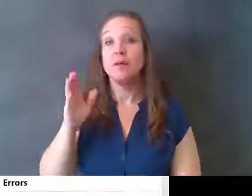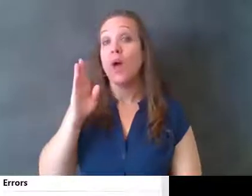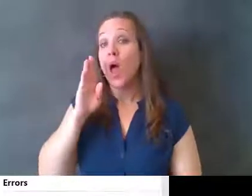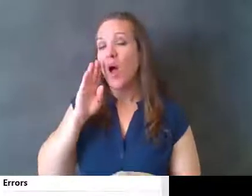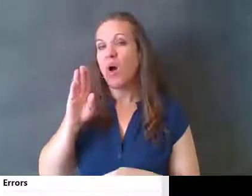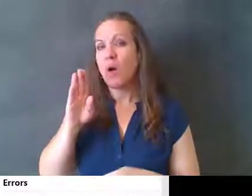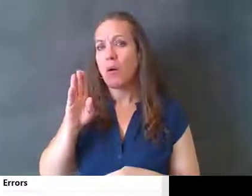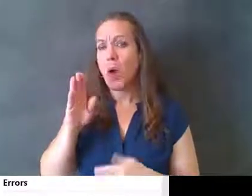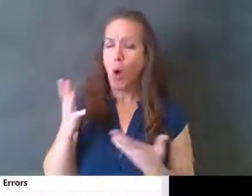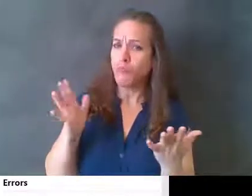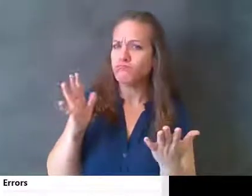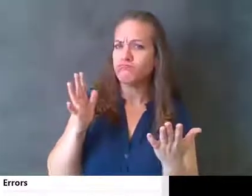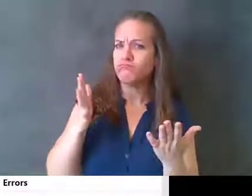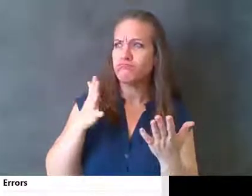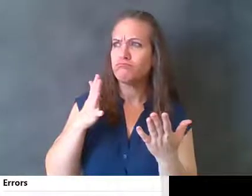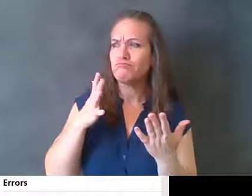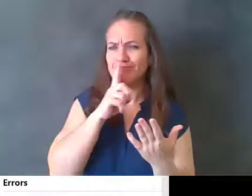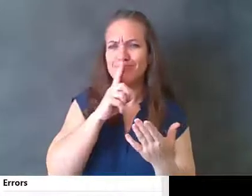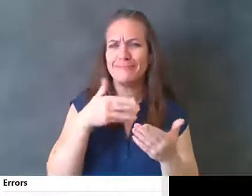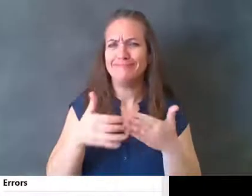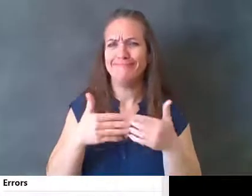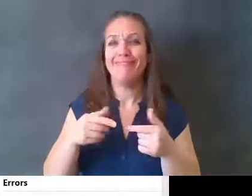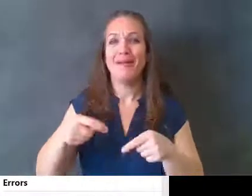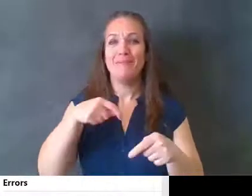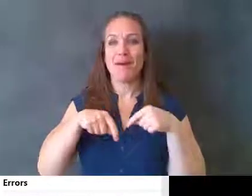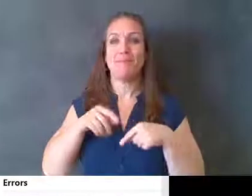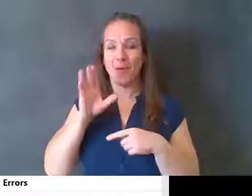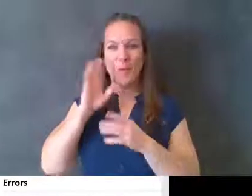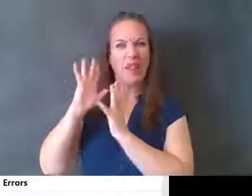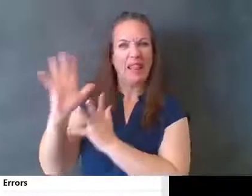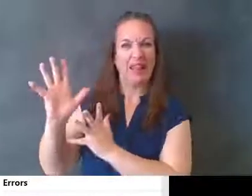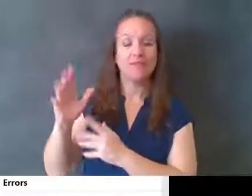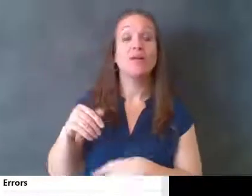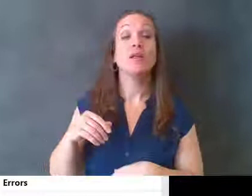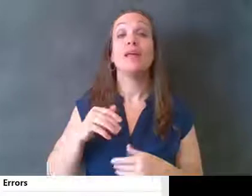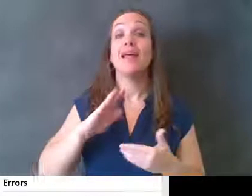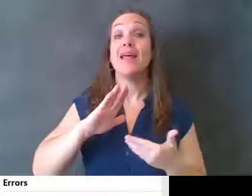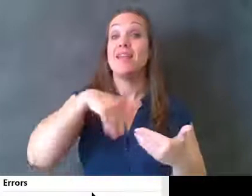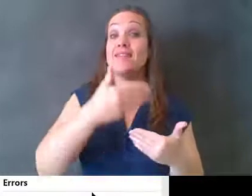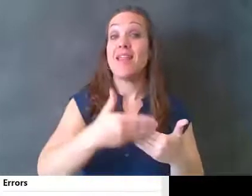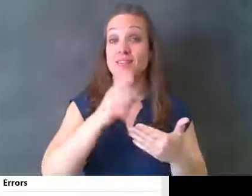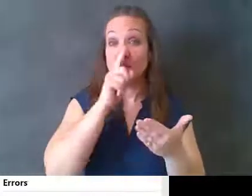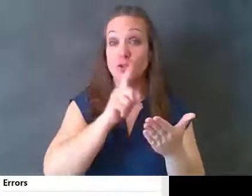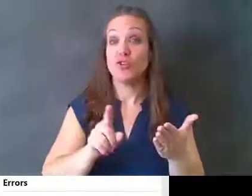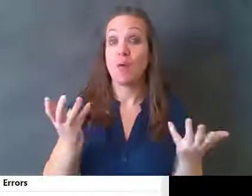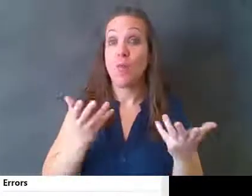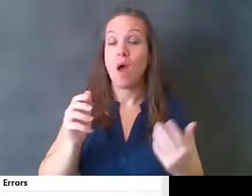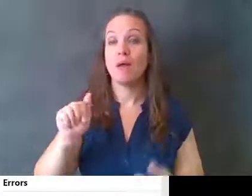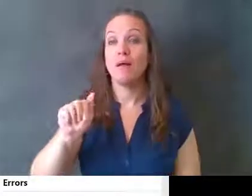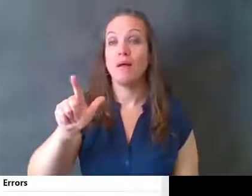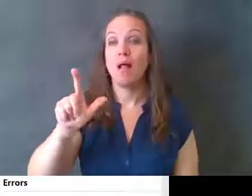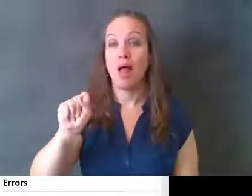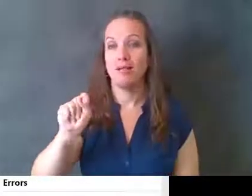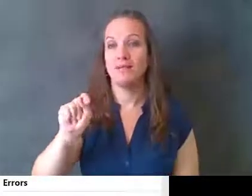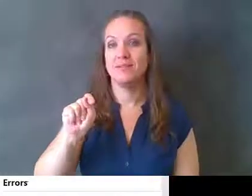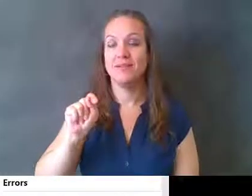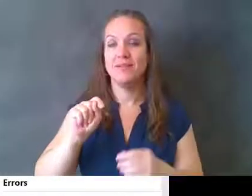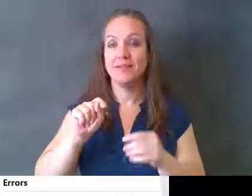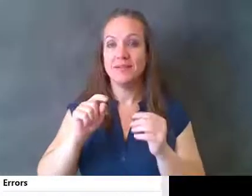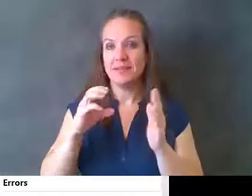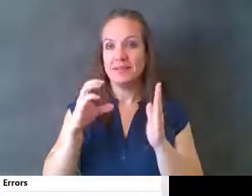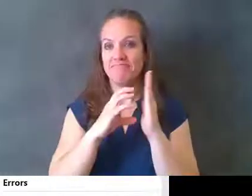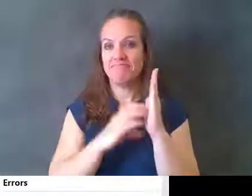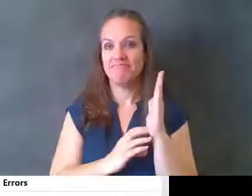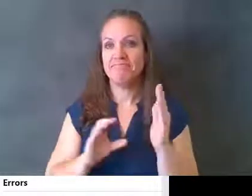actually we can leave it open because what we're looking at next is alt text. And you'll see the majority of the errors in